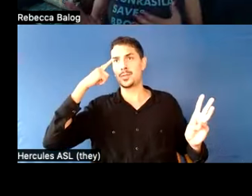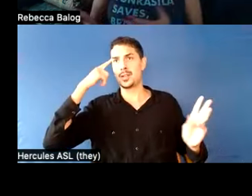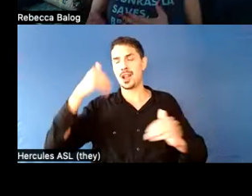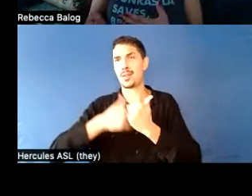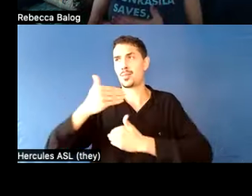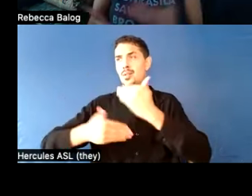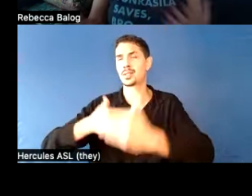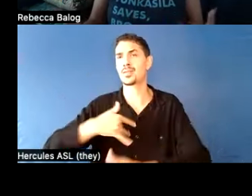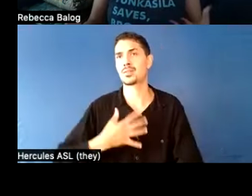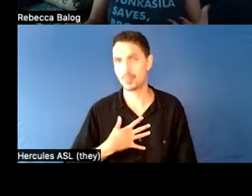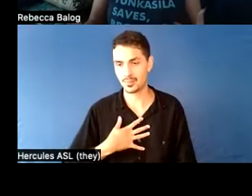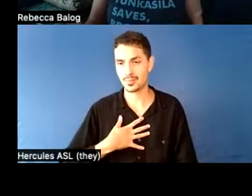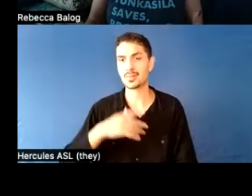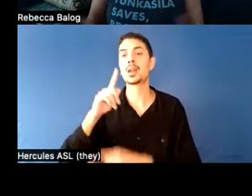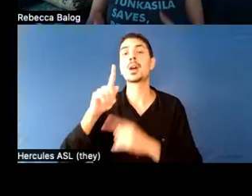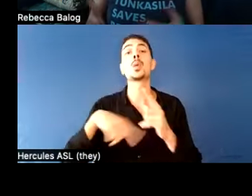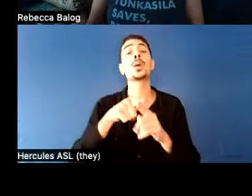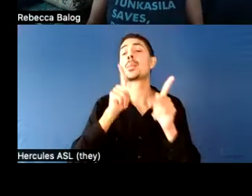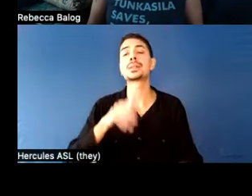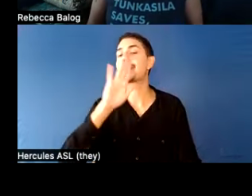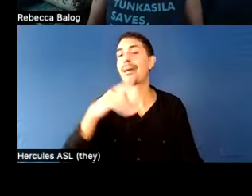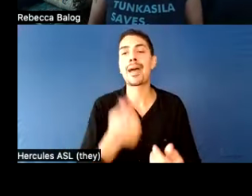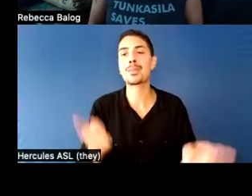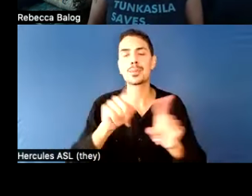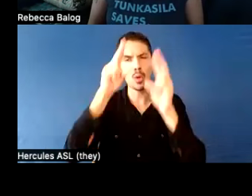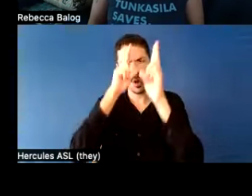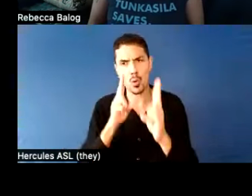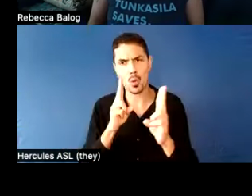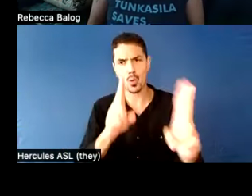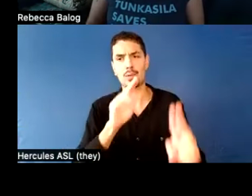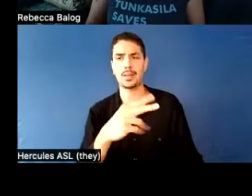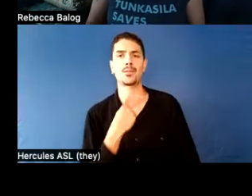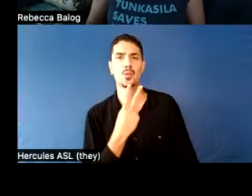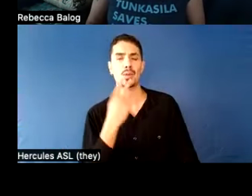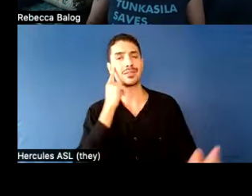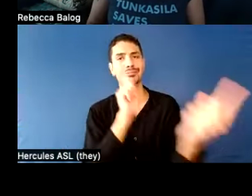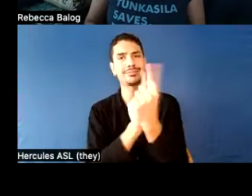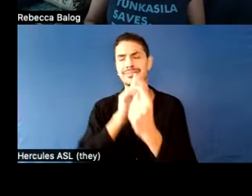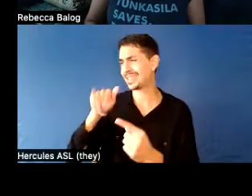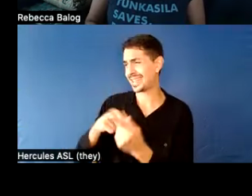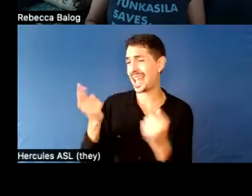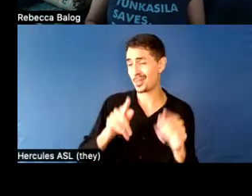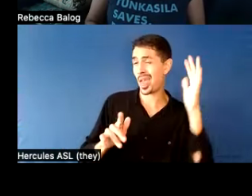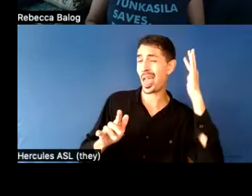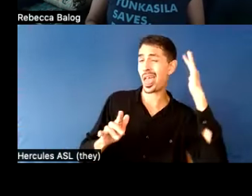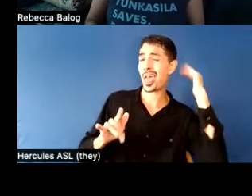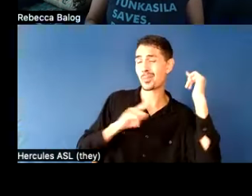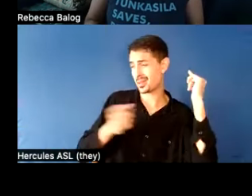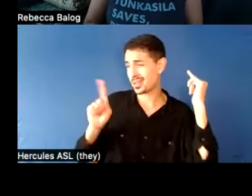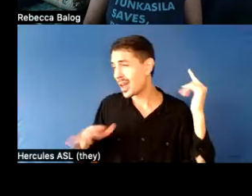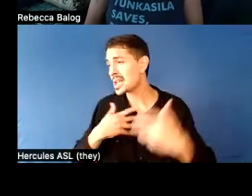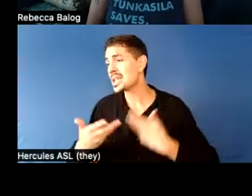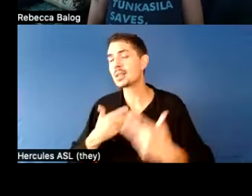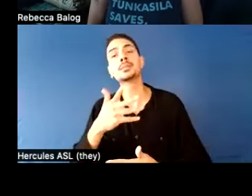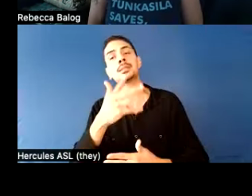happened when they say it happened. Just honor the voice and the heart and the spirit of the person. Because the dulled